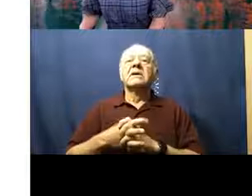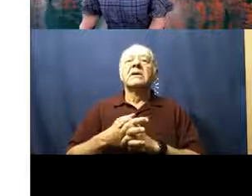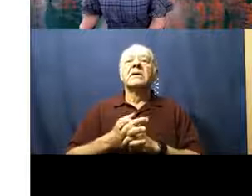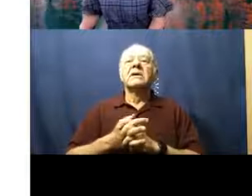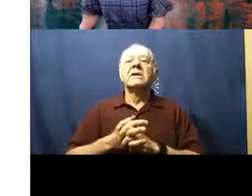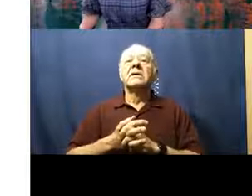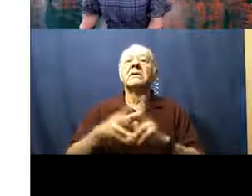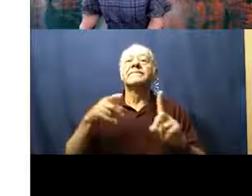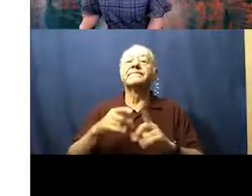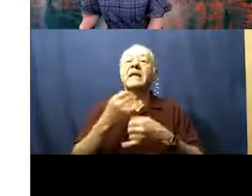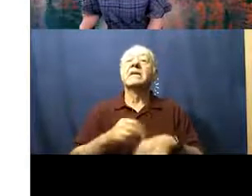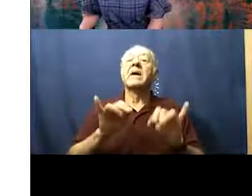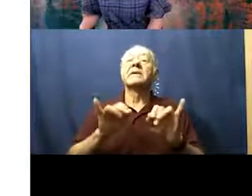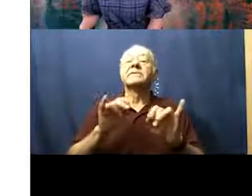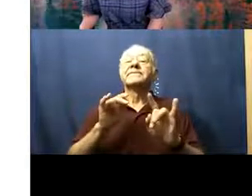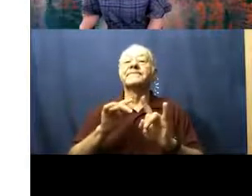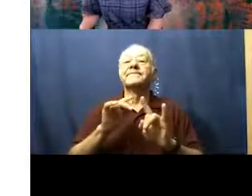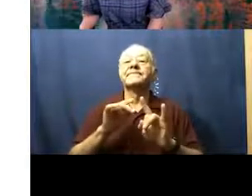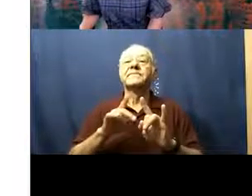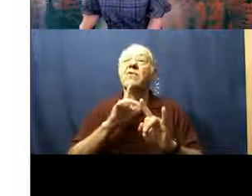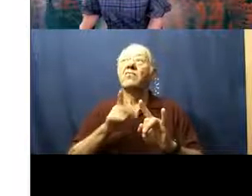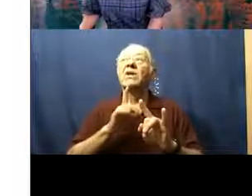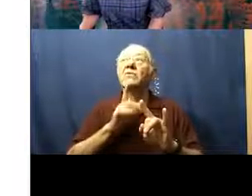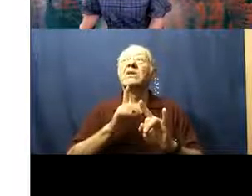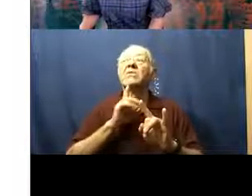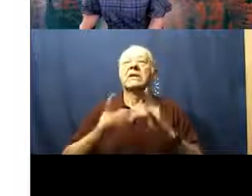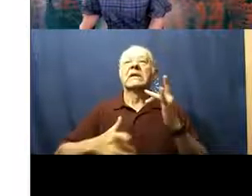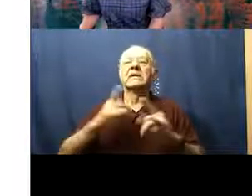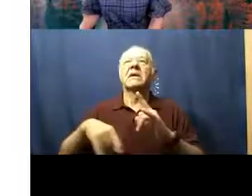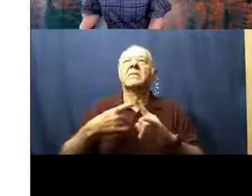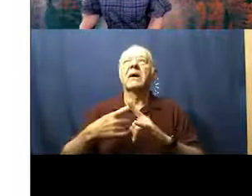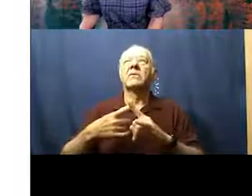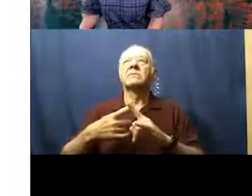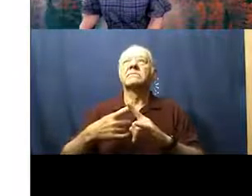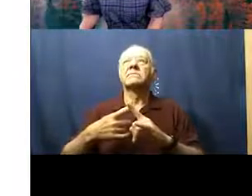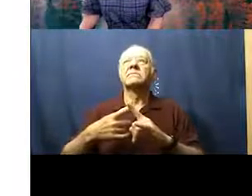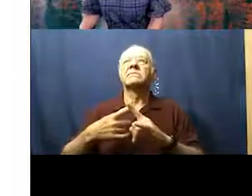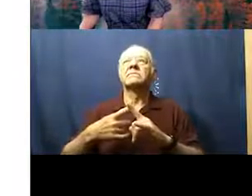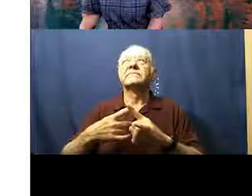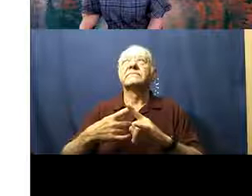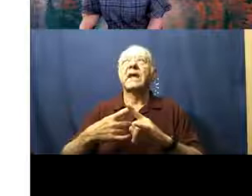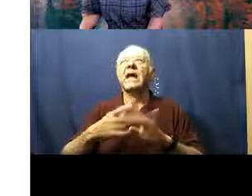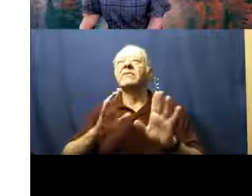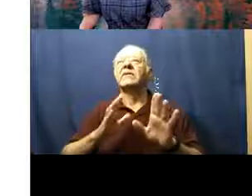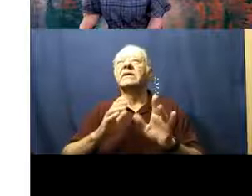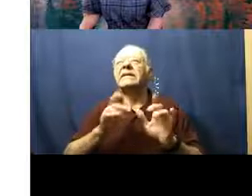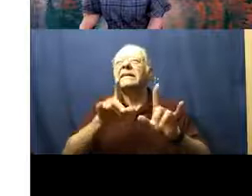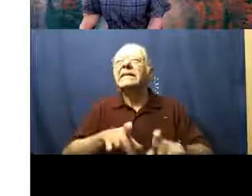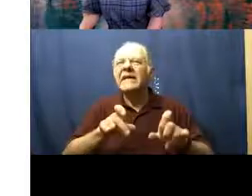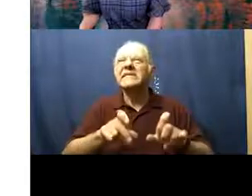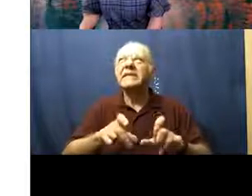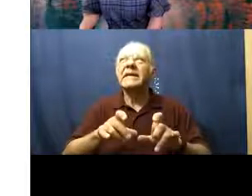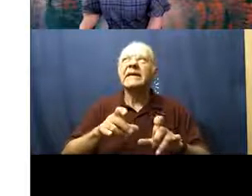Speaking of independence, really, really excited about sort of dipping our toe into